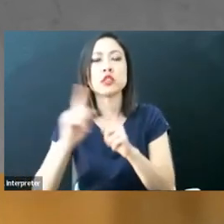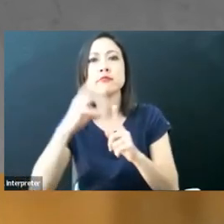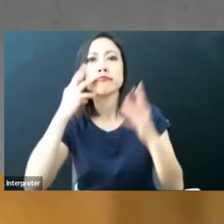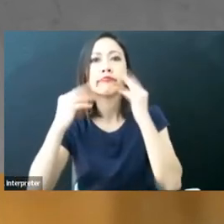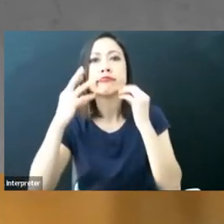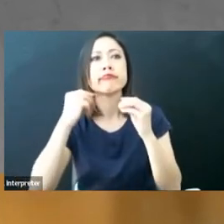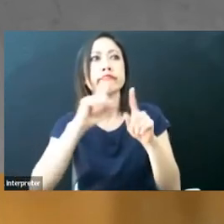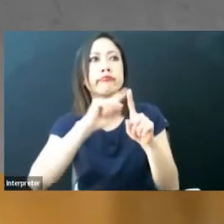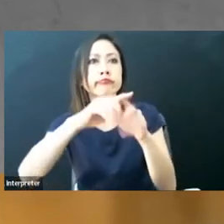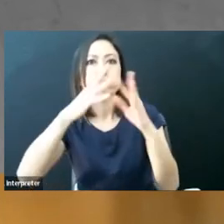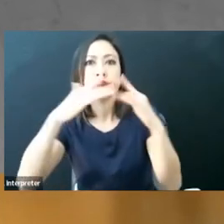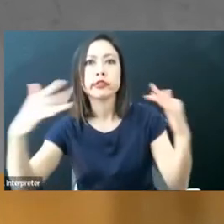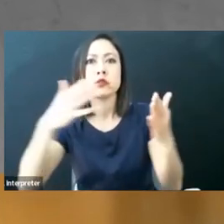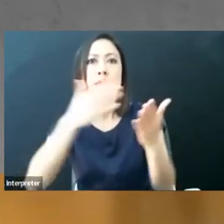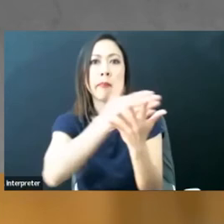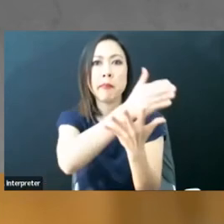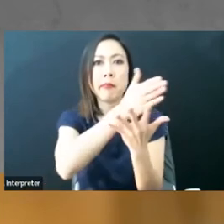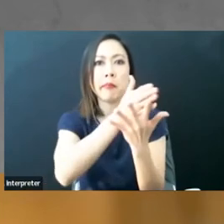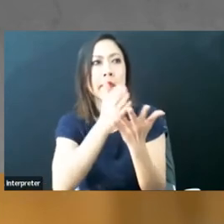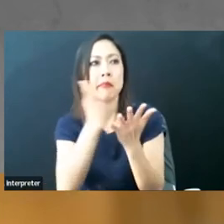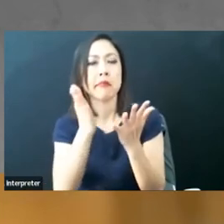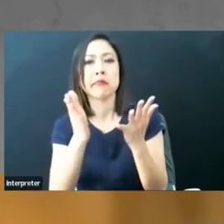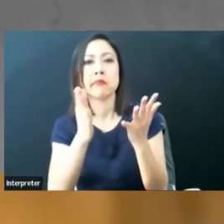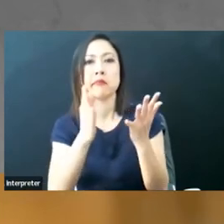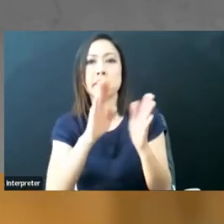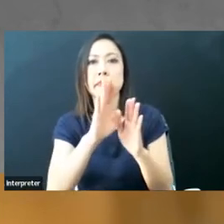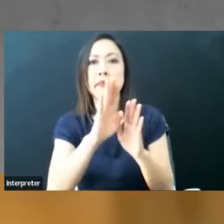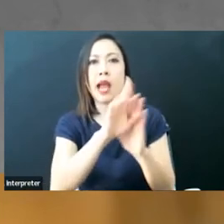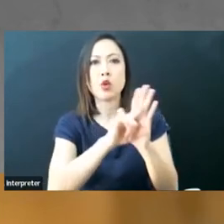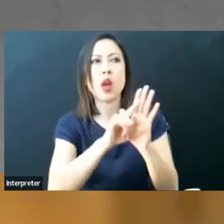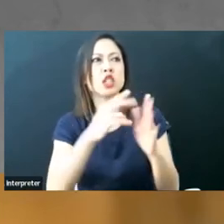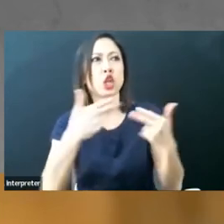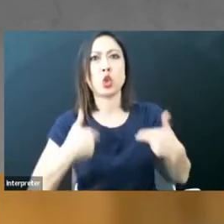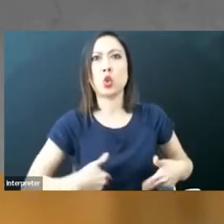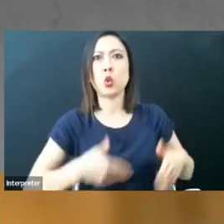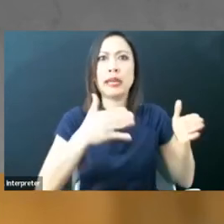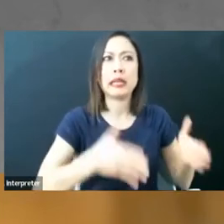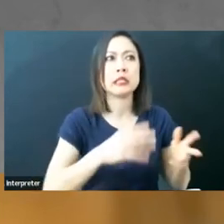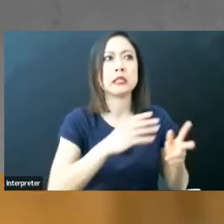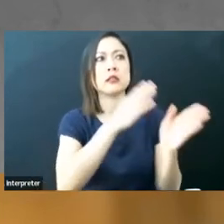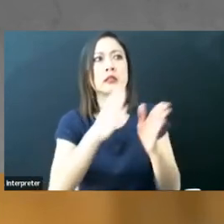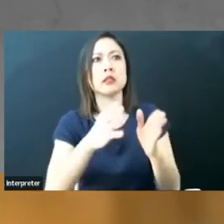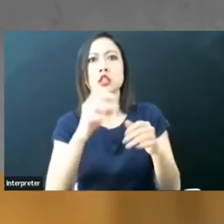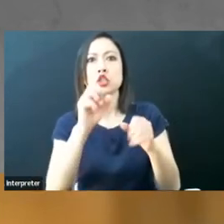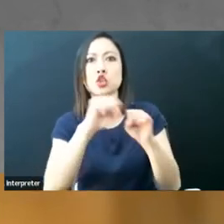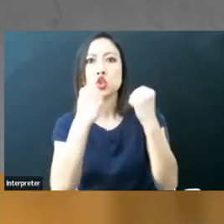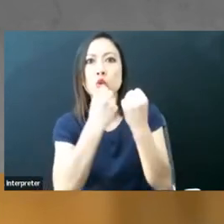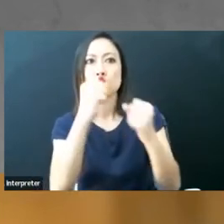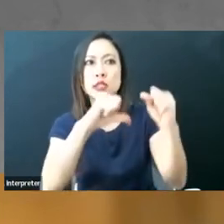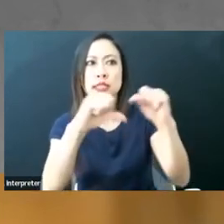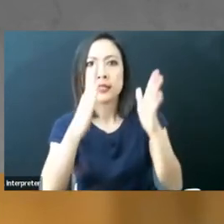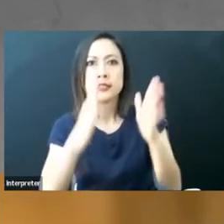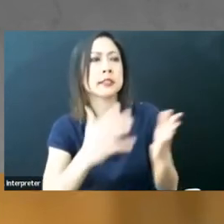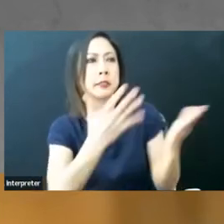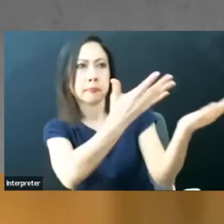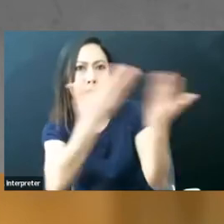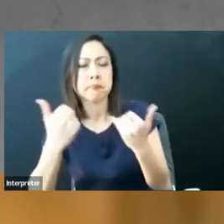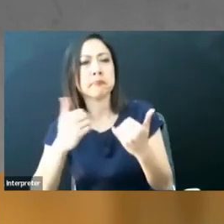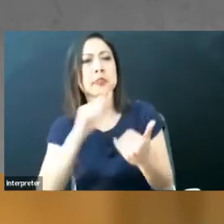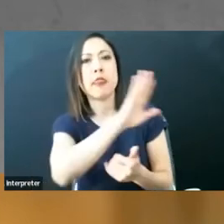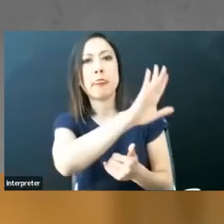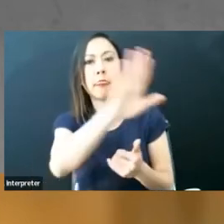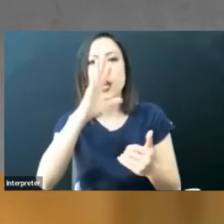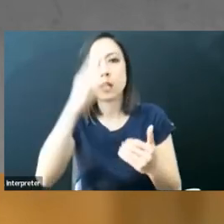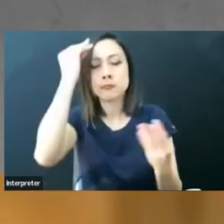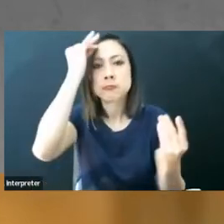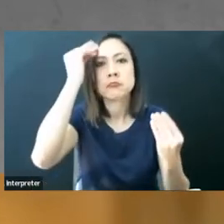computer scientists together with humanists, social scientists. If you're going to, for example, think about how AI